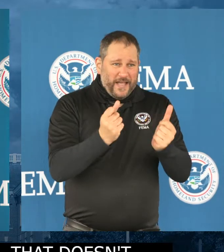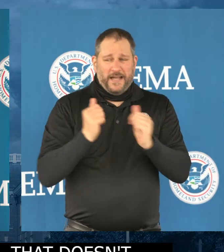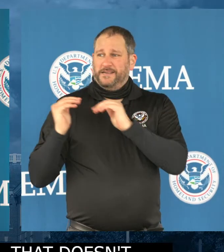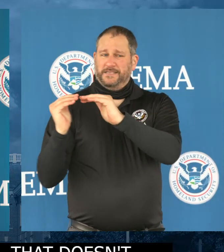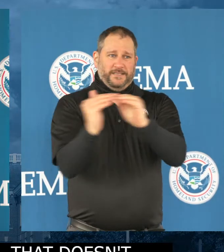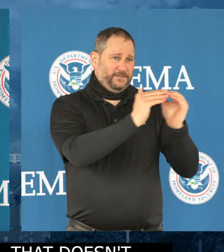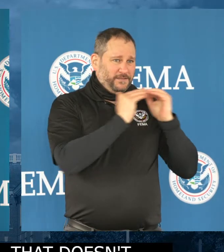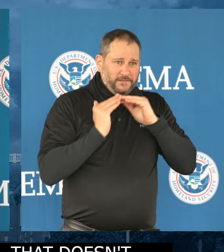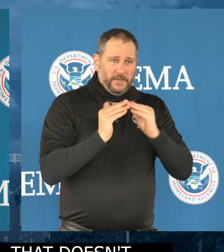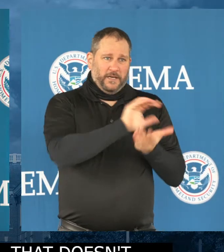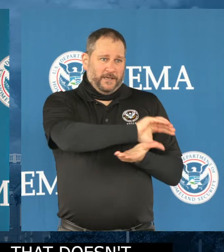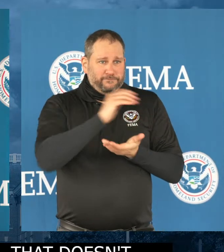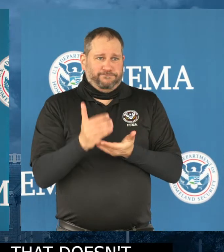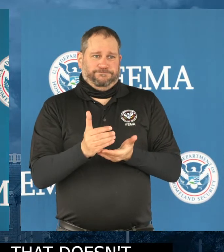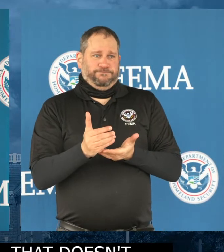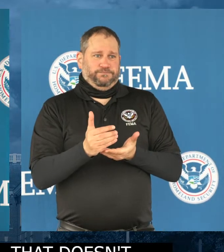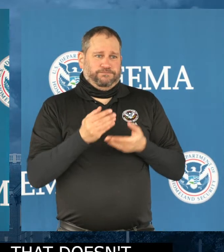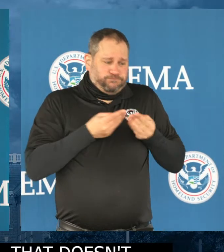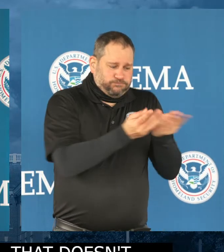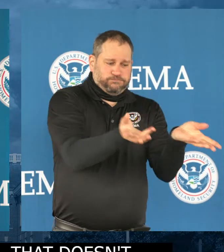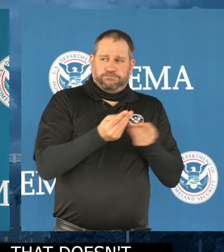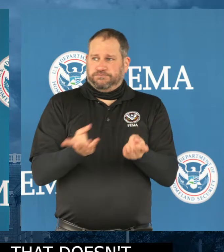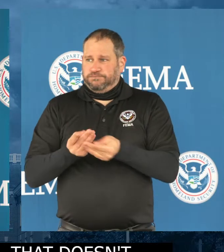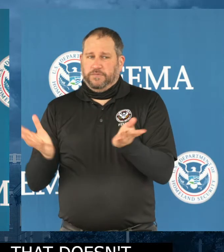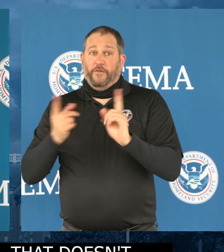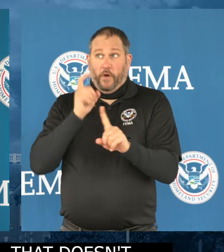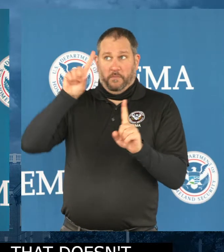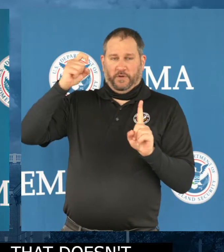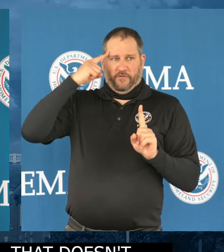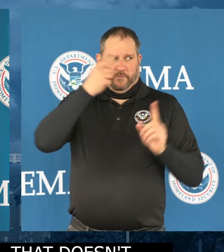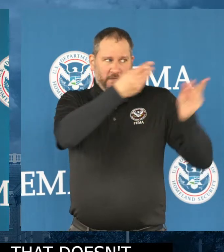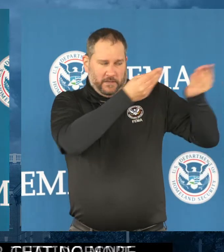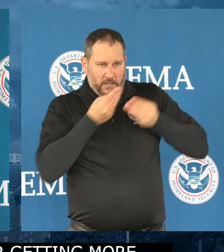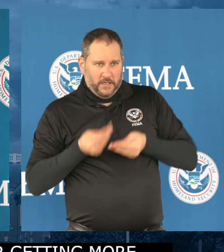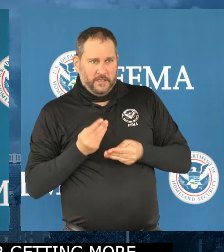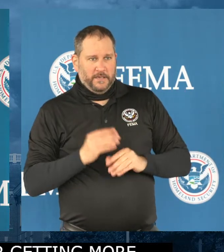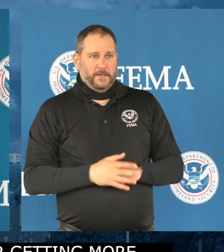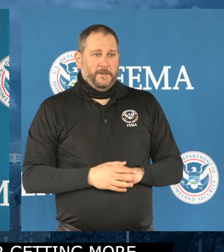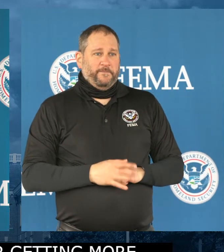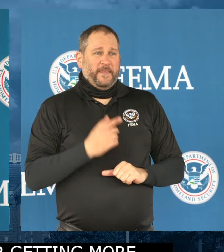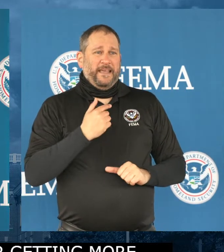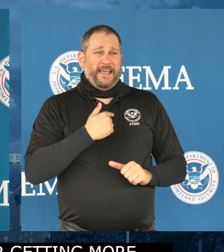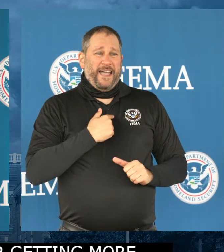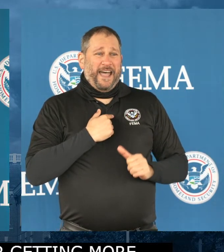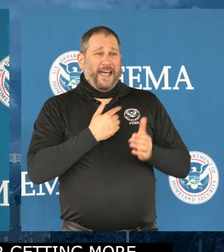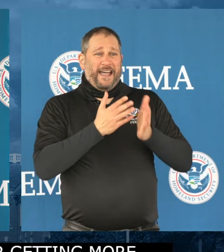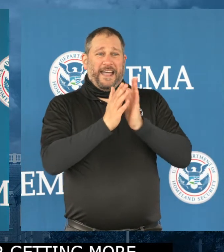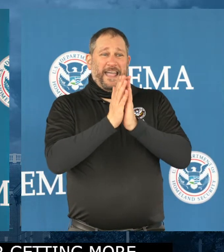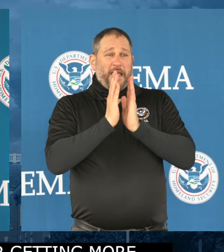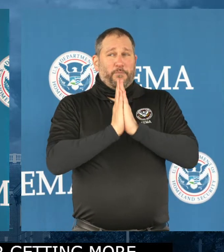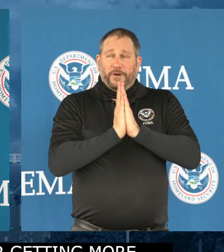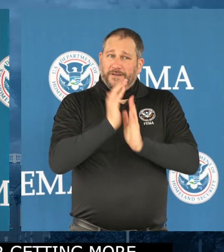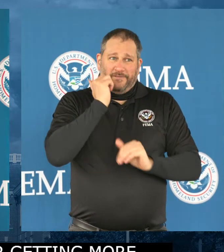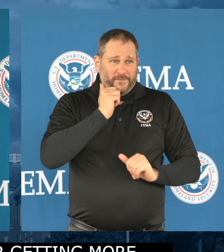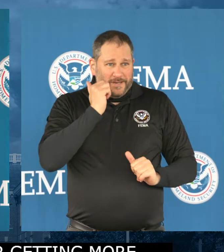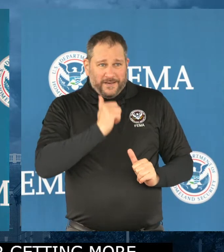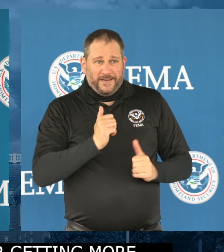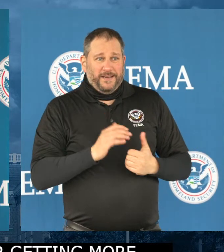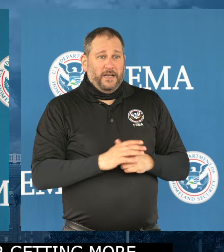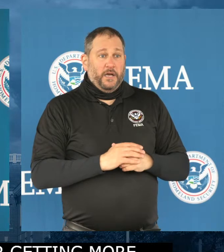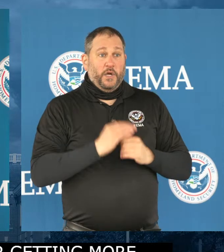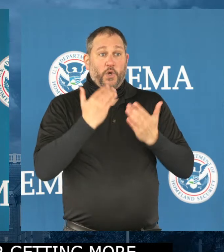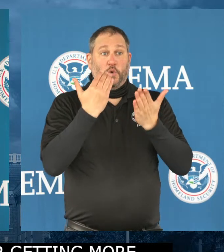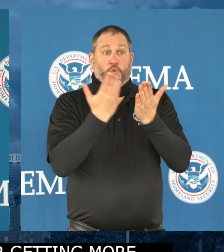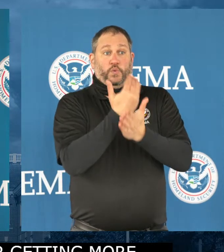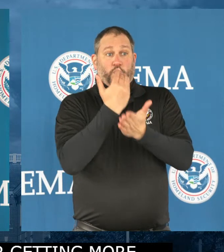supply that we're getting from the federal government. And pray for the day where those numbers increase with the new approval of